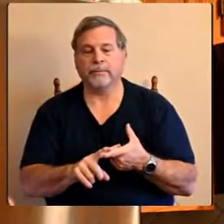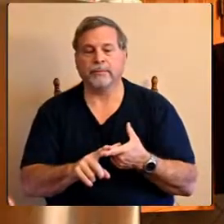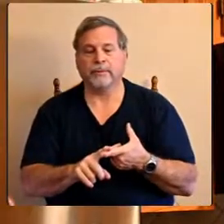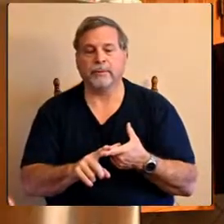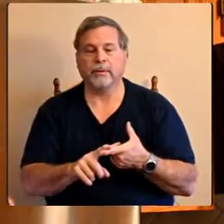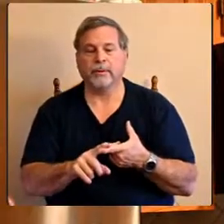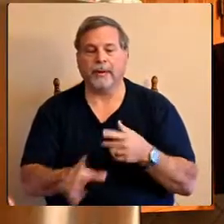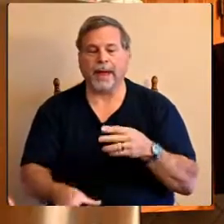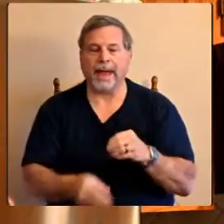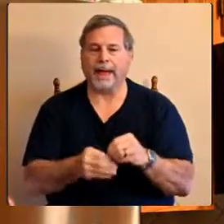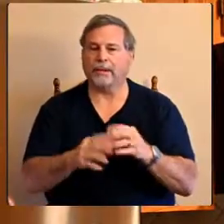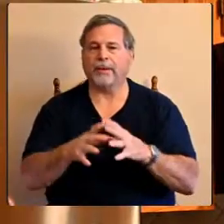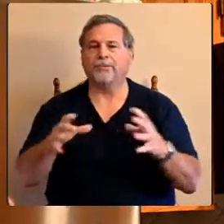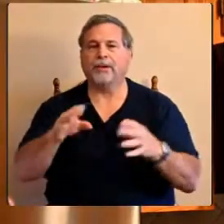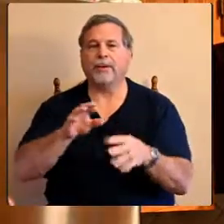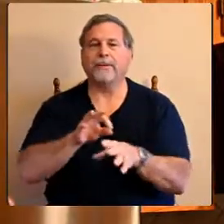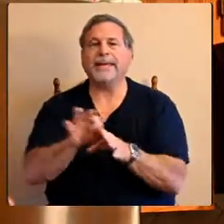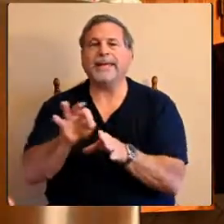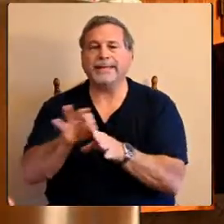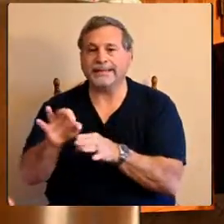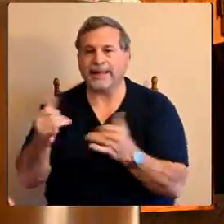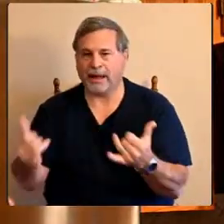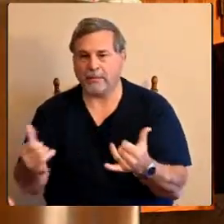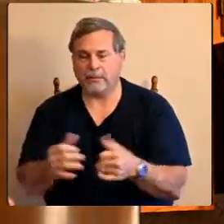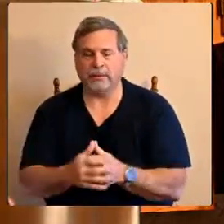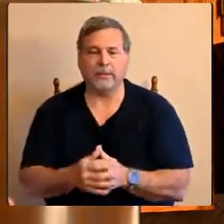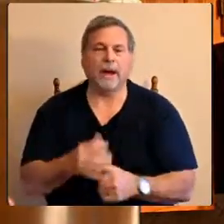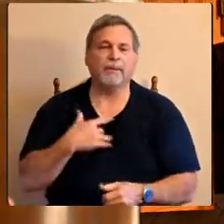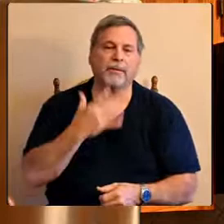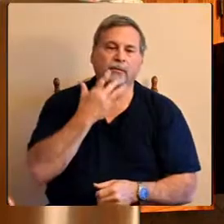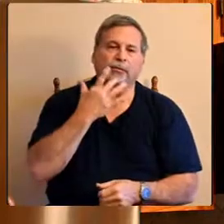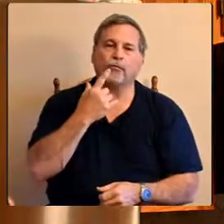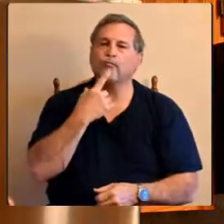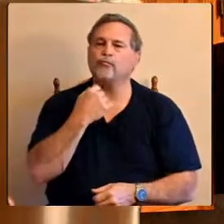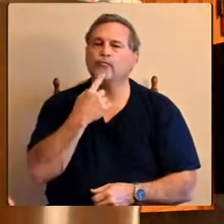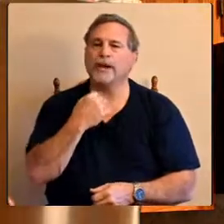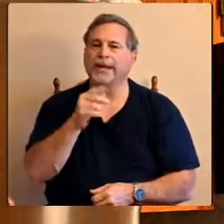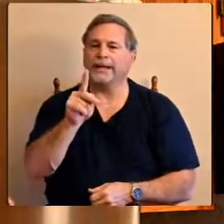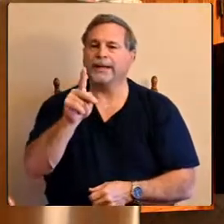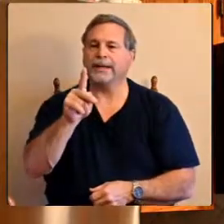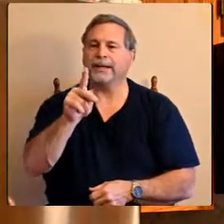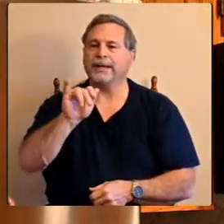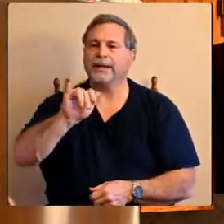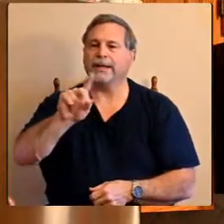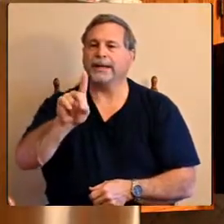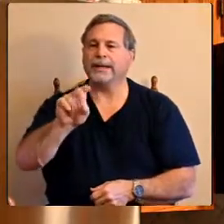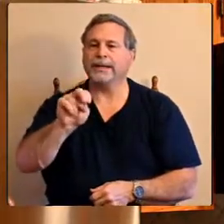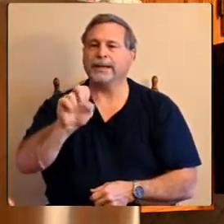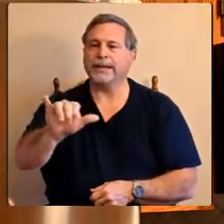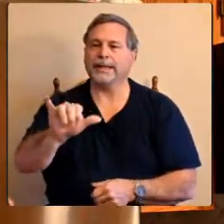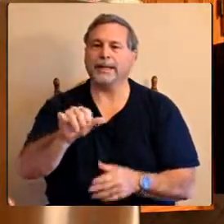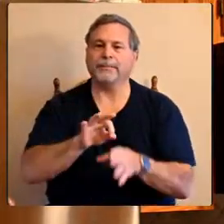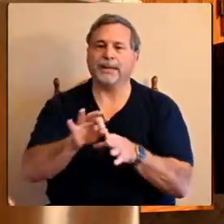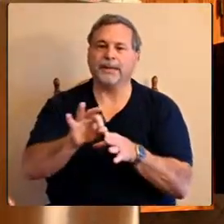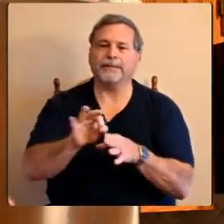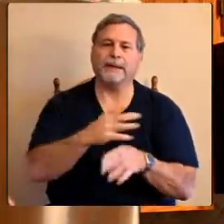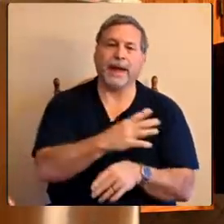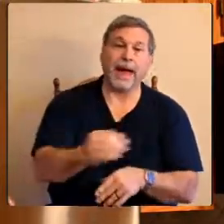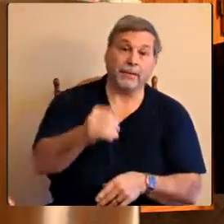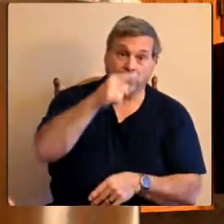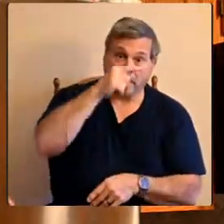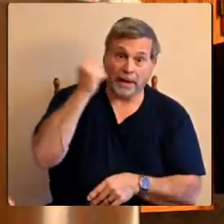The next thing we're going to do is we're going to put in a bunch of beans. Now, I like the red kidney beans. I also like black beans.